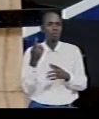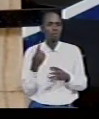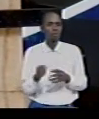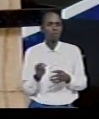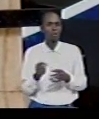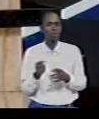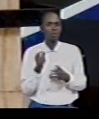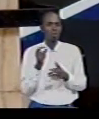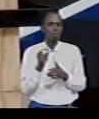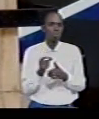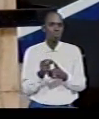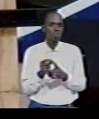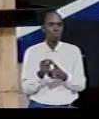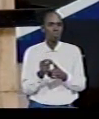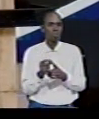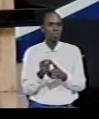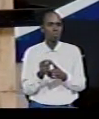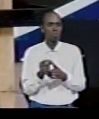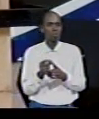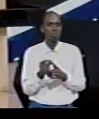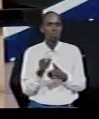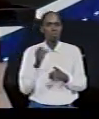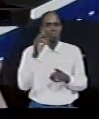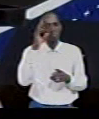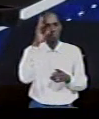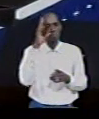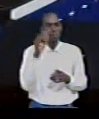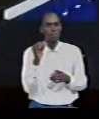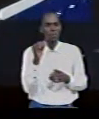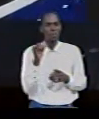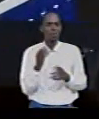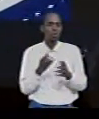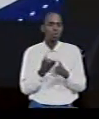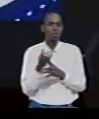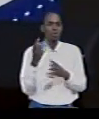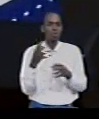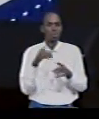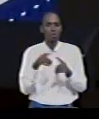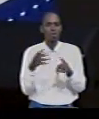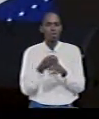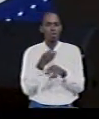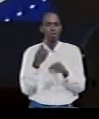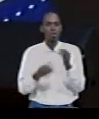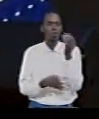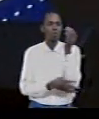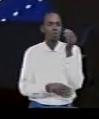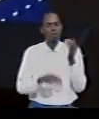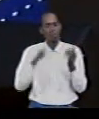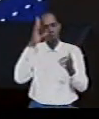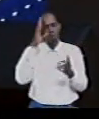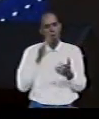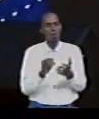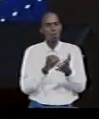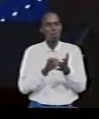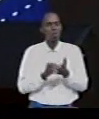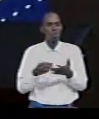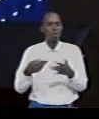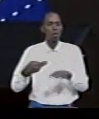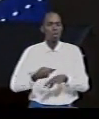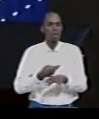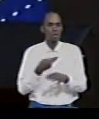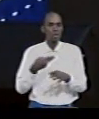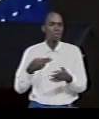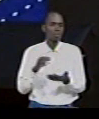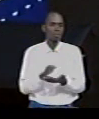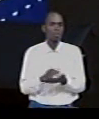man's lamb and dressed it, prepared it for the man that was come to him. Then in